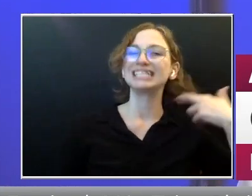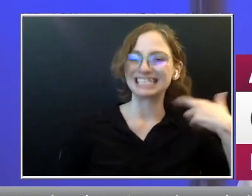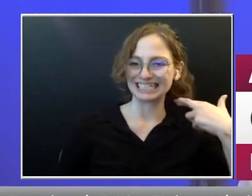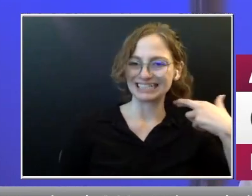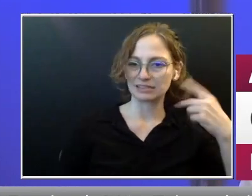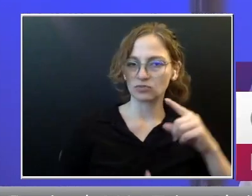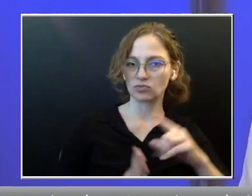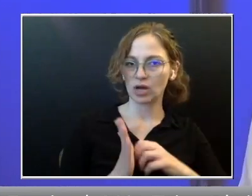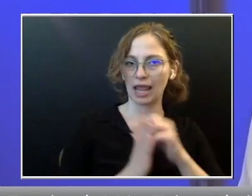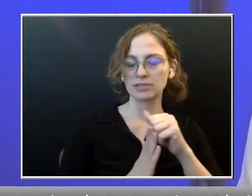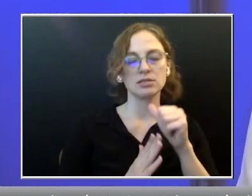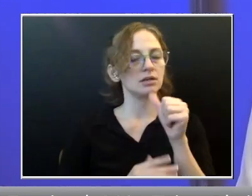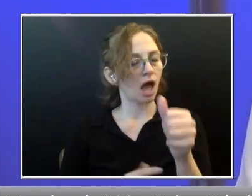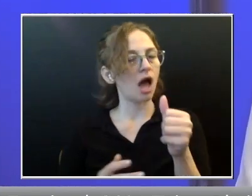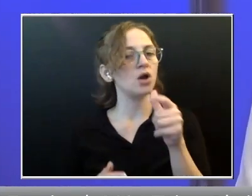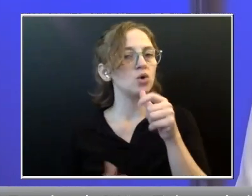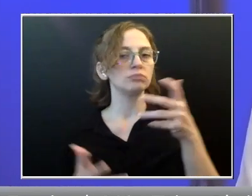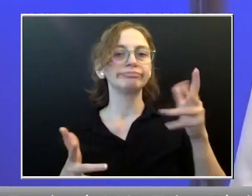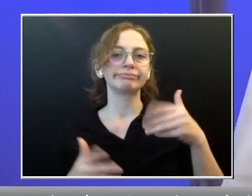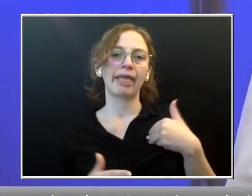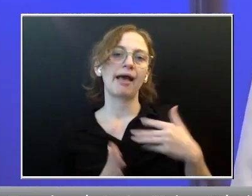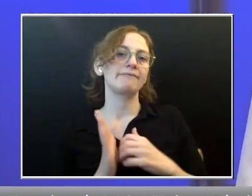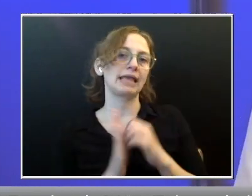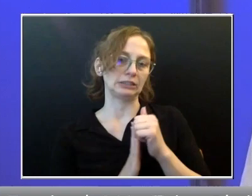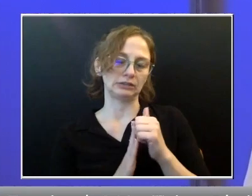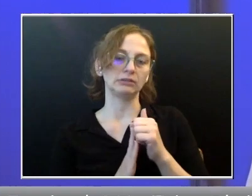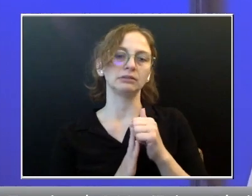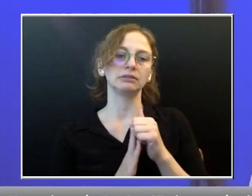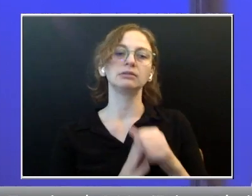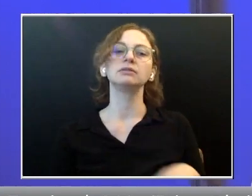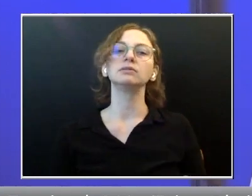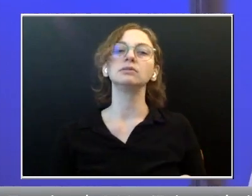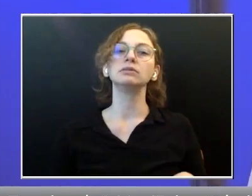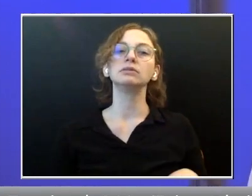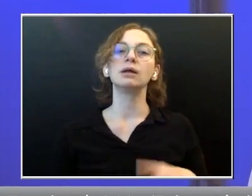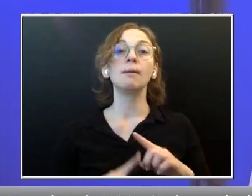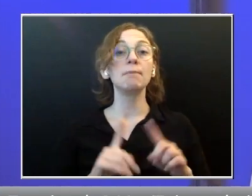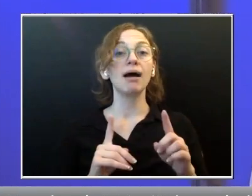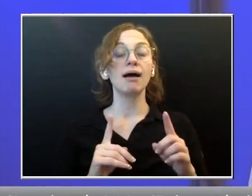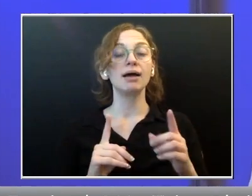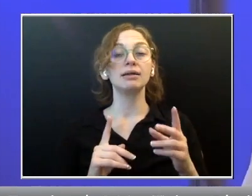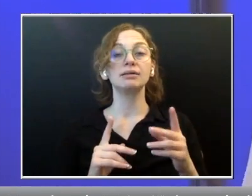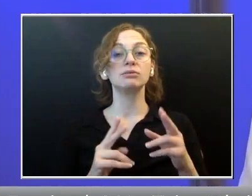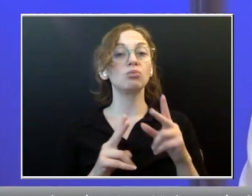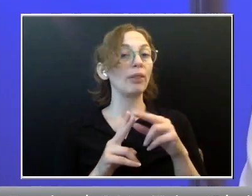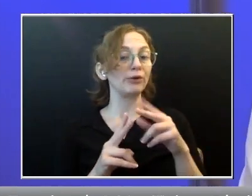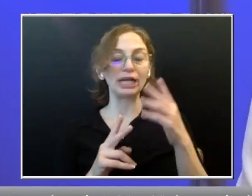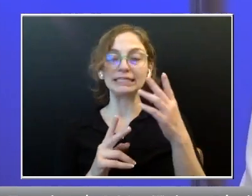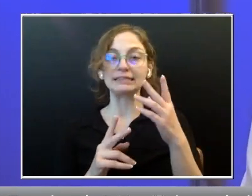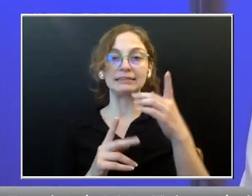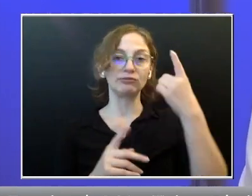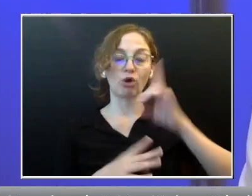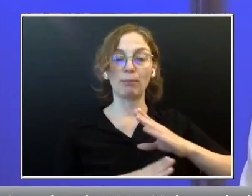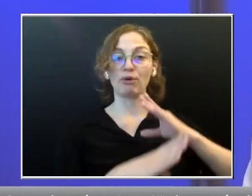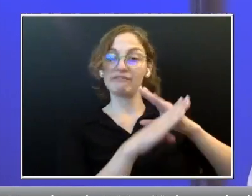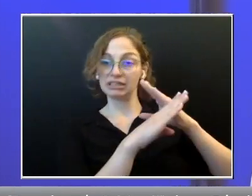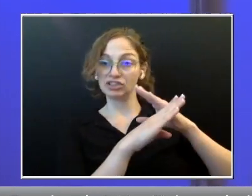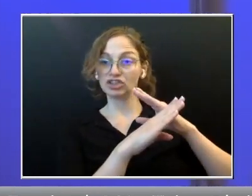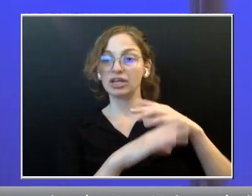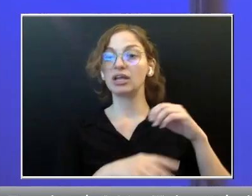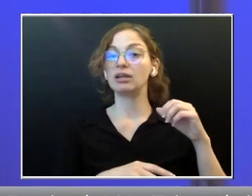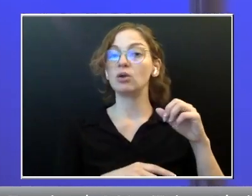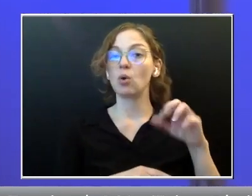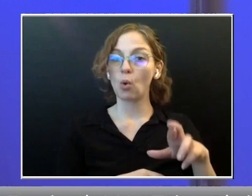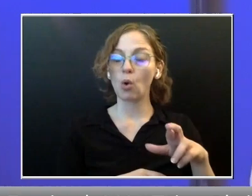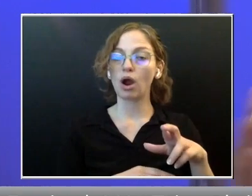really for to prevent breast cancer from developing, or in conjunction with your definitive breast